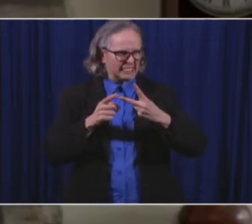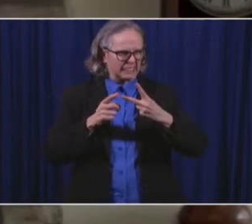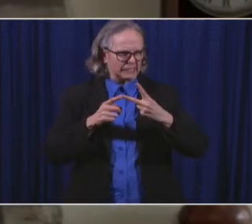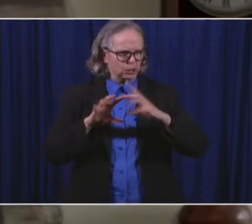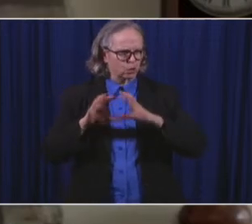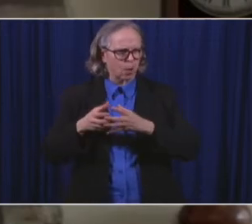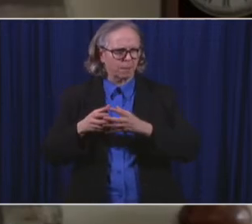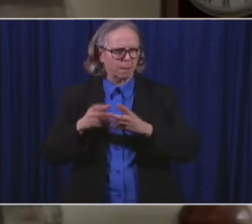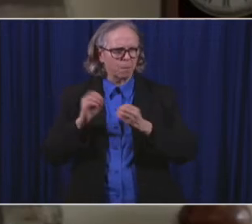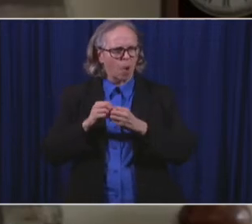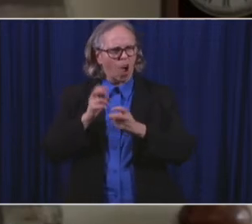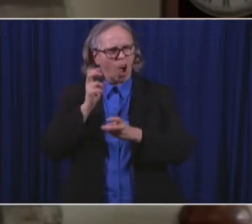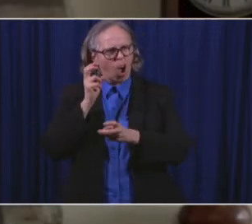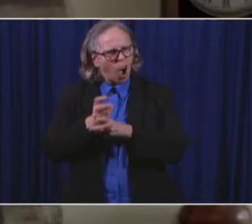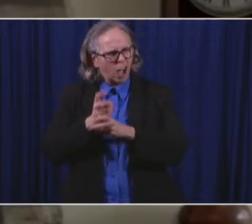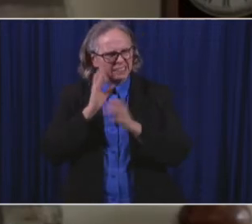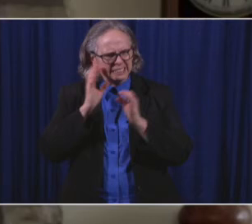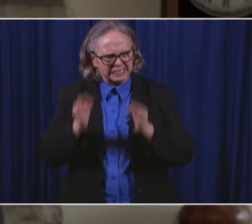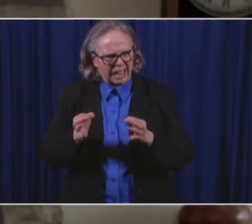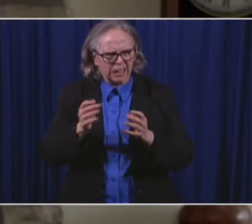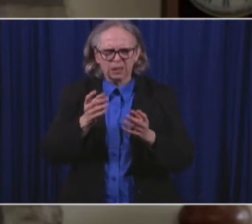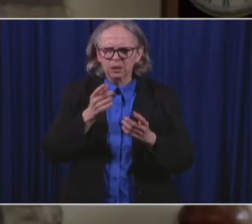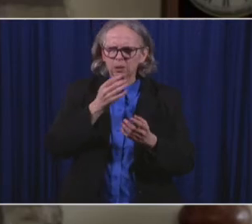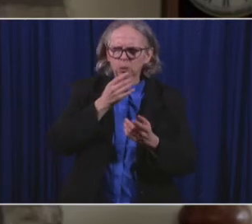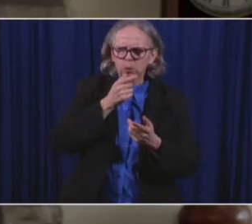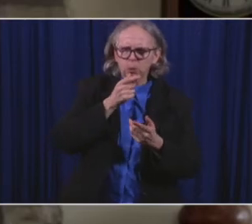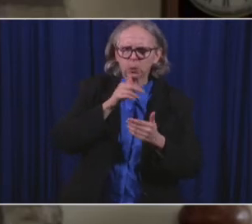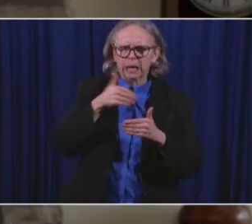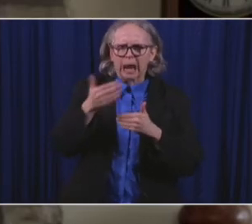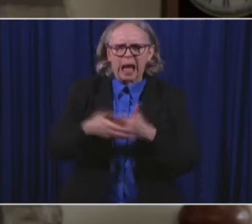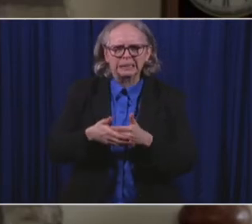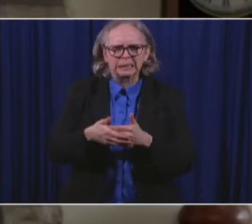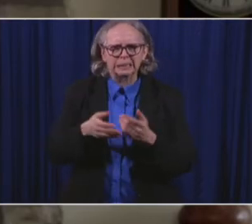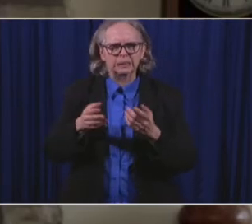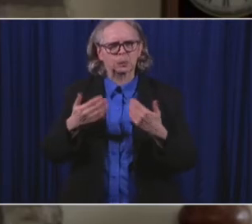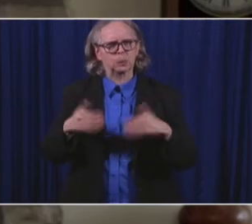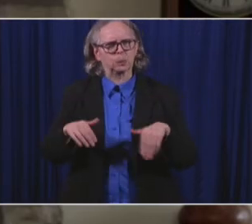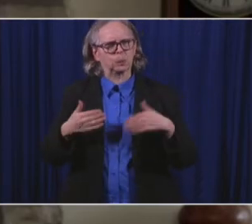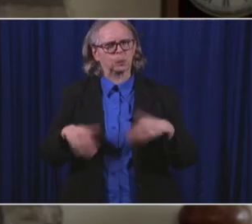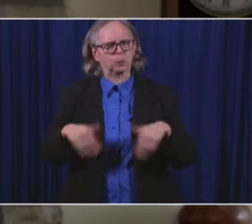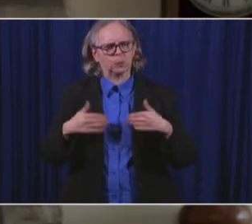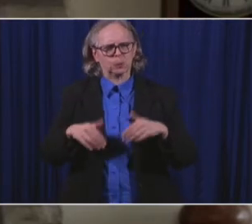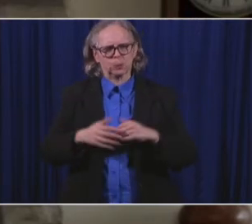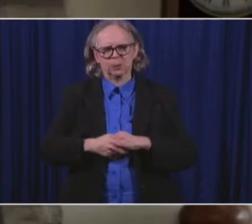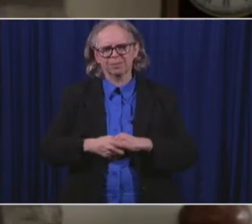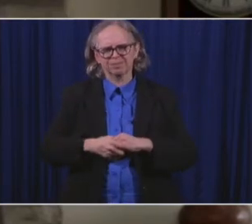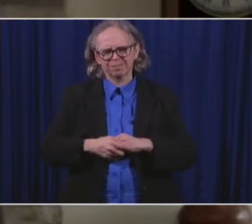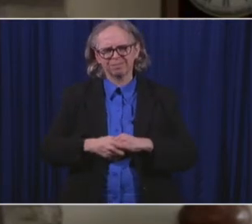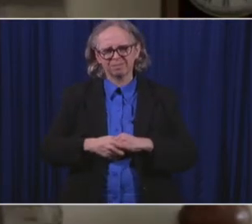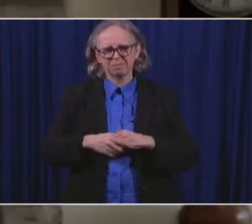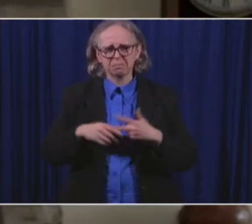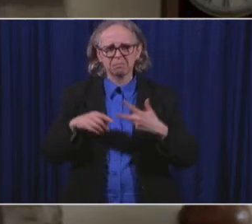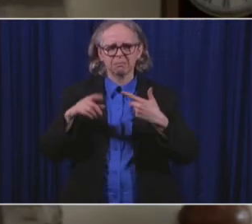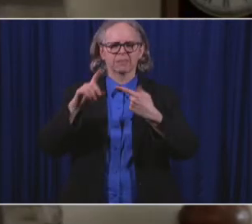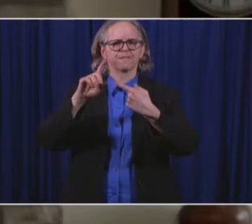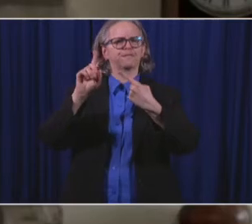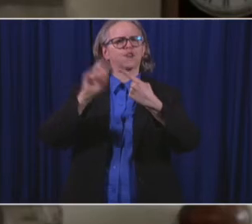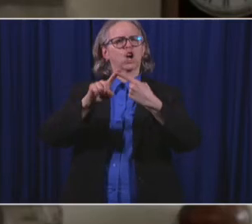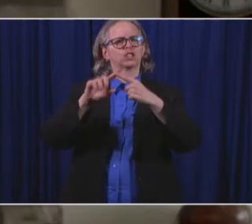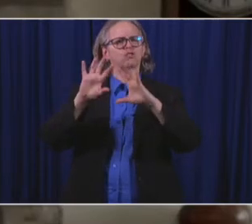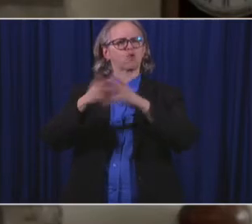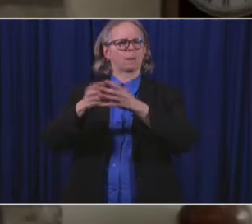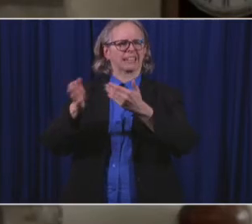You're going to have more difficult discussions. Who do you prioritize next? And, I